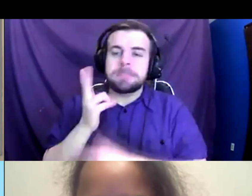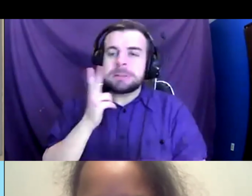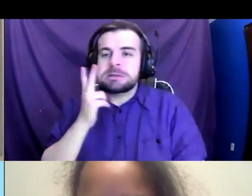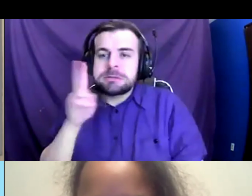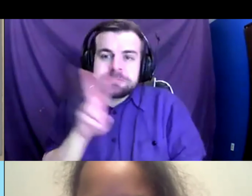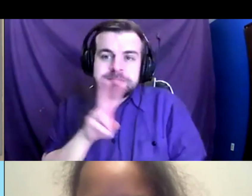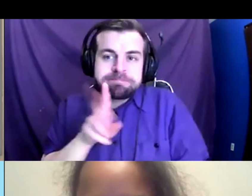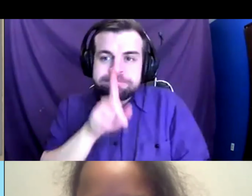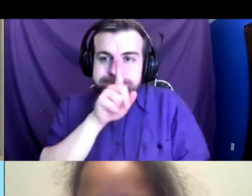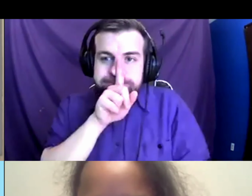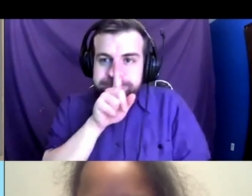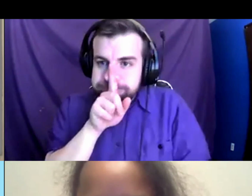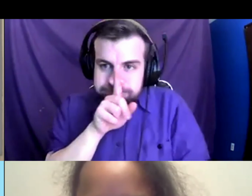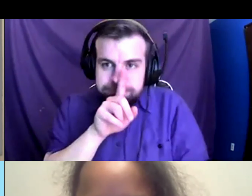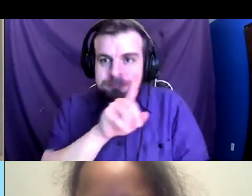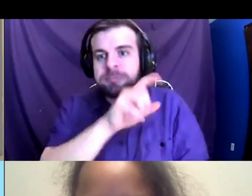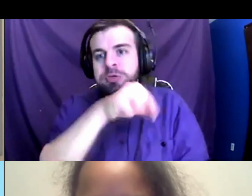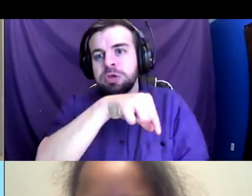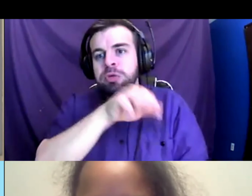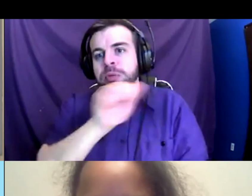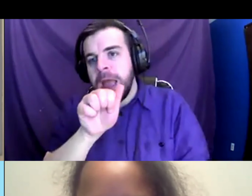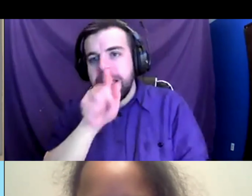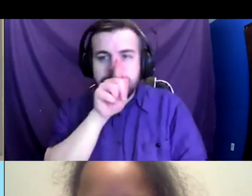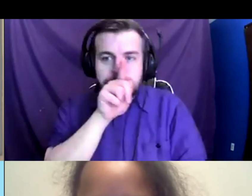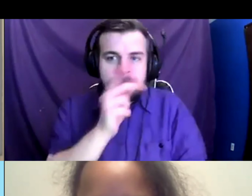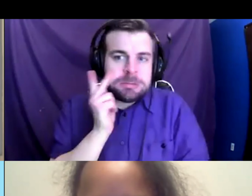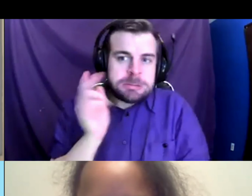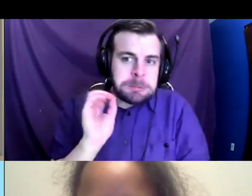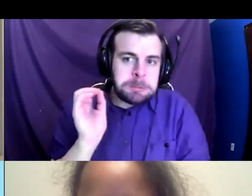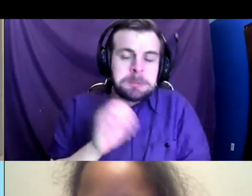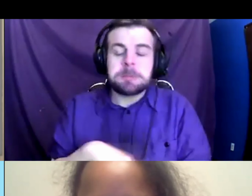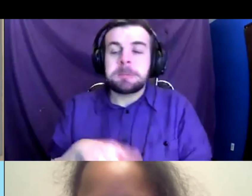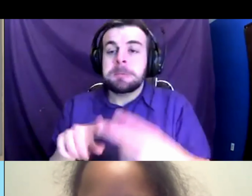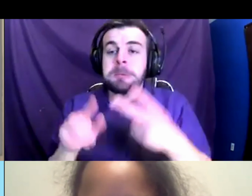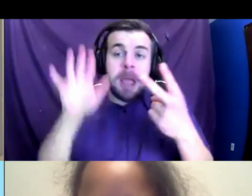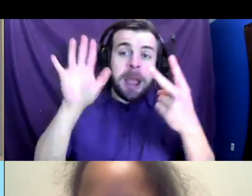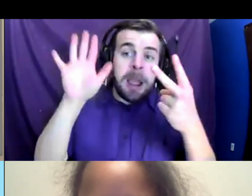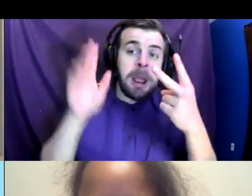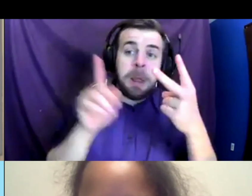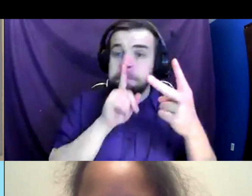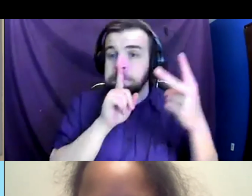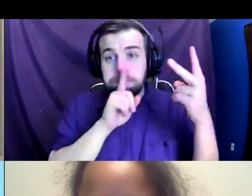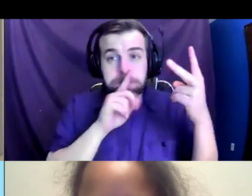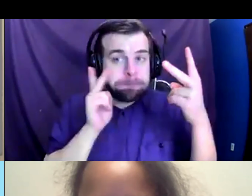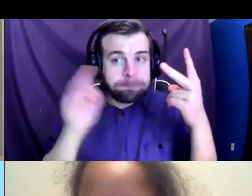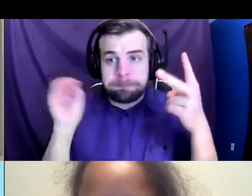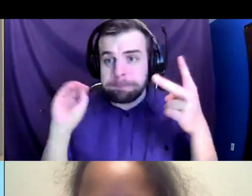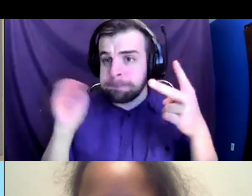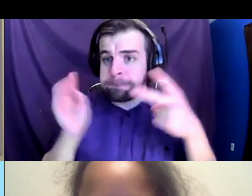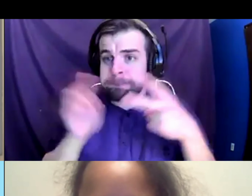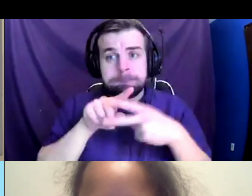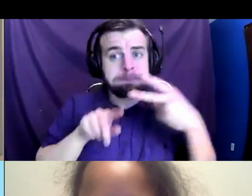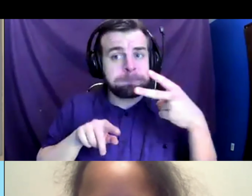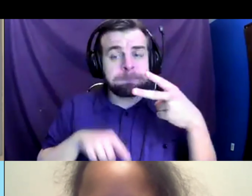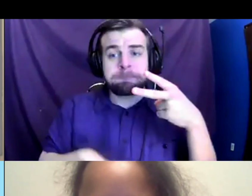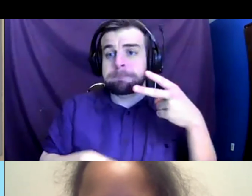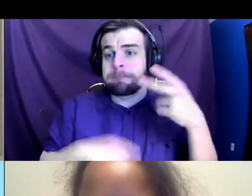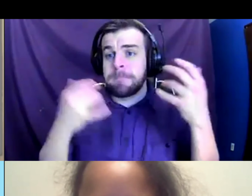Q&A, and I do not see anybody raising their hand, and it is